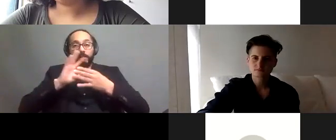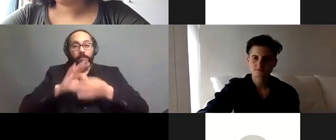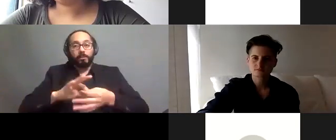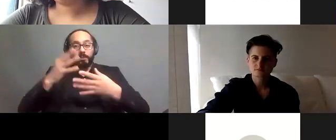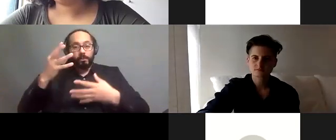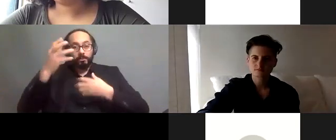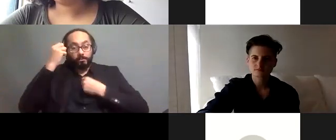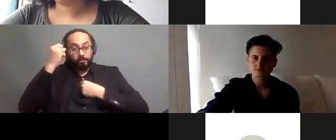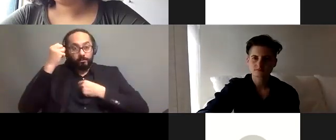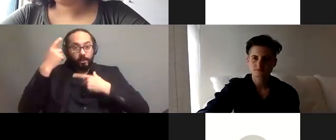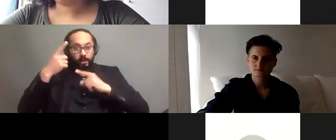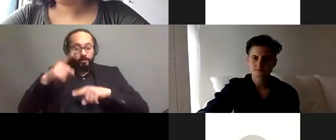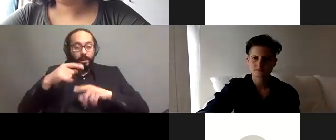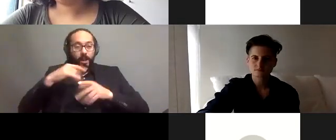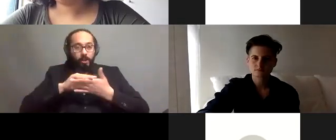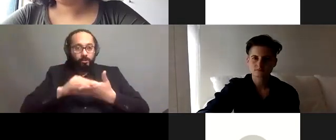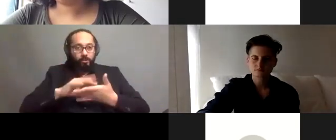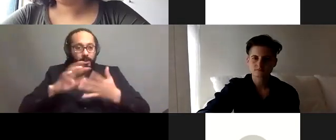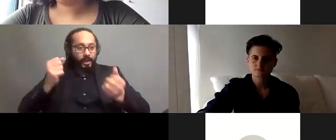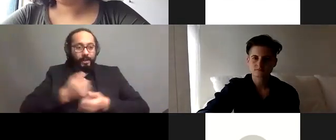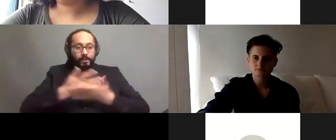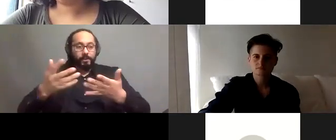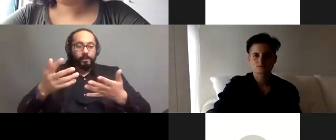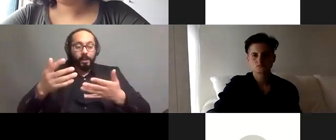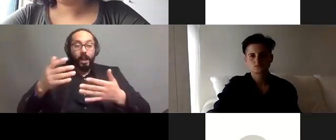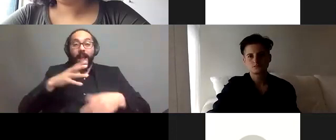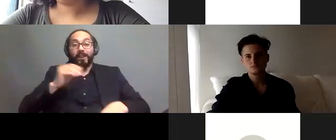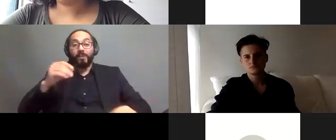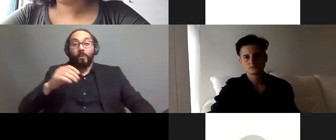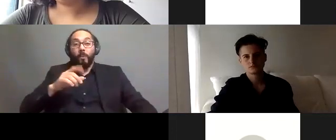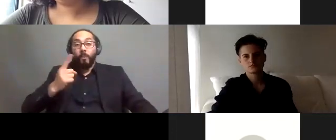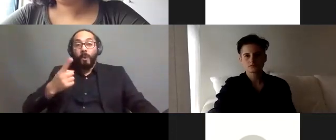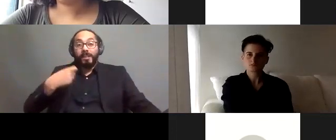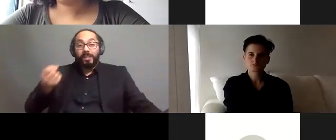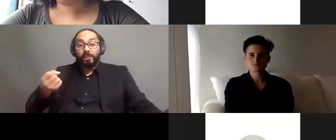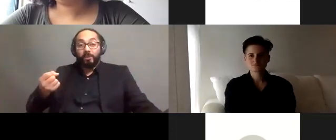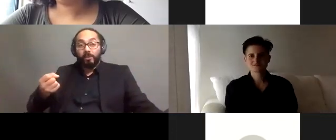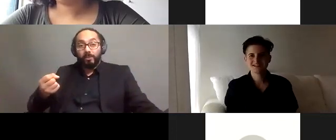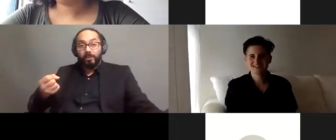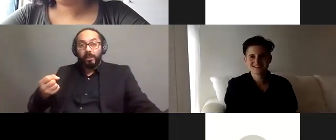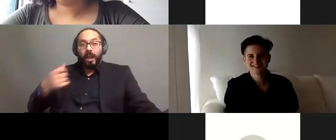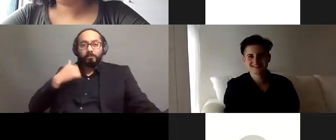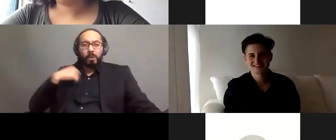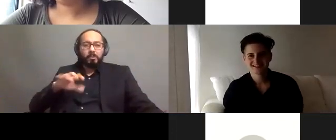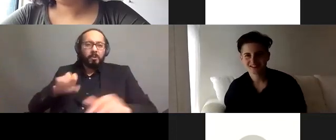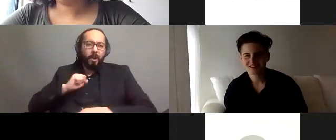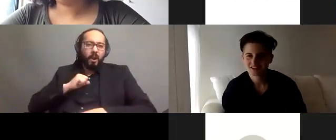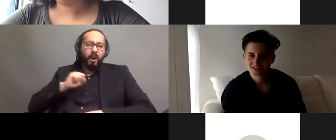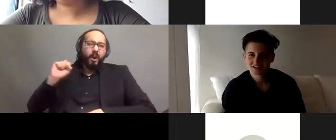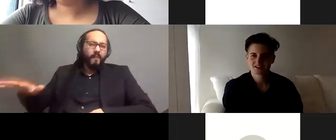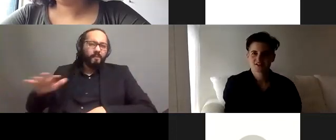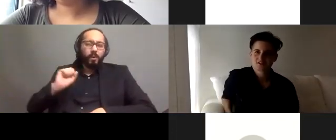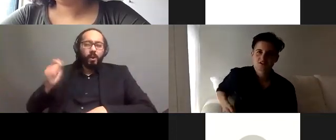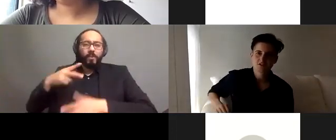colonization and everything, and spent a year just trying to rip all these Western dance forms out of my body, and realized that ripping is